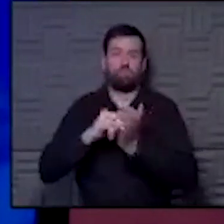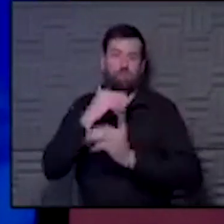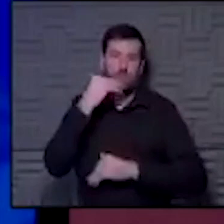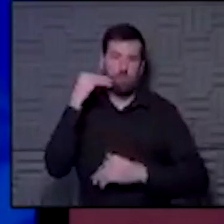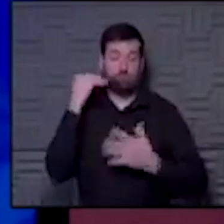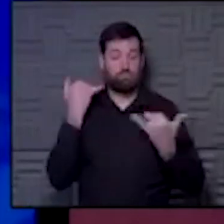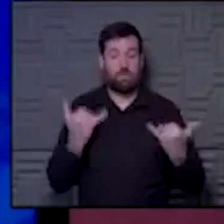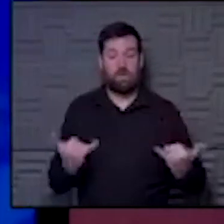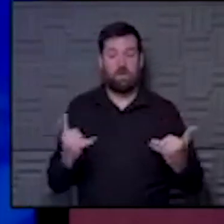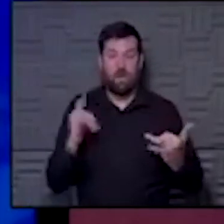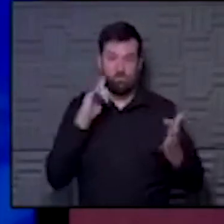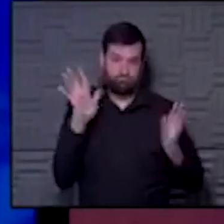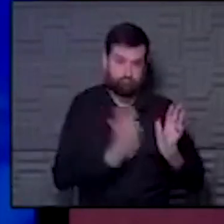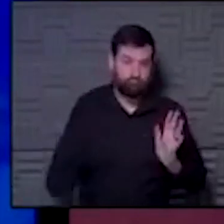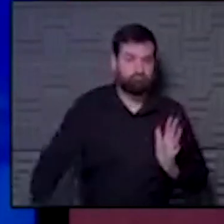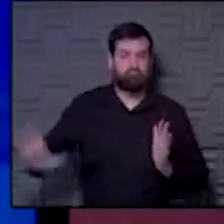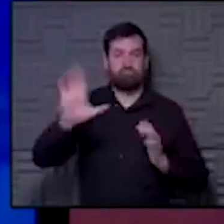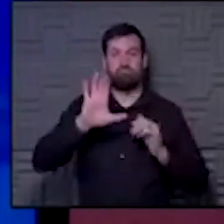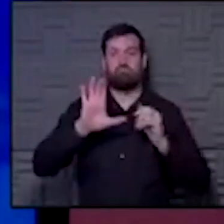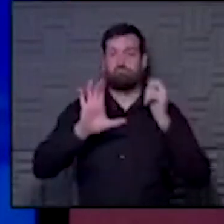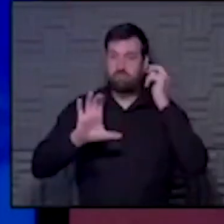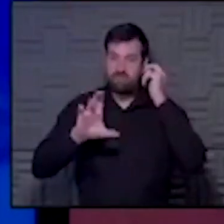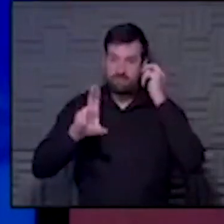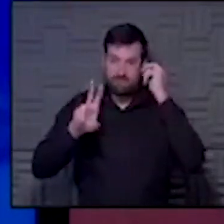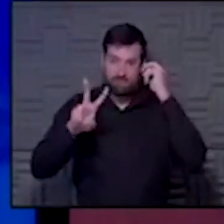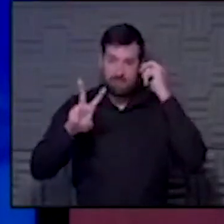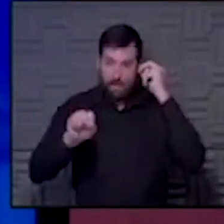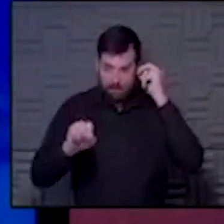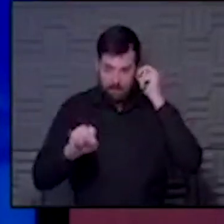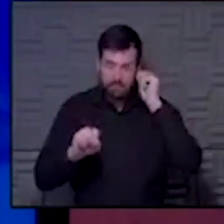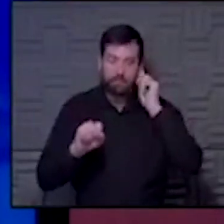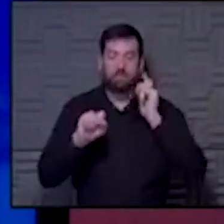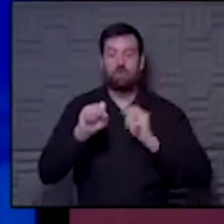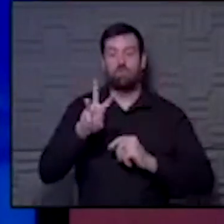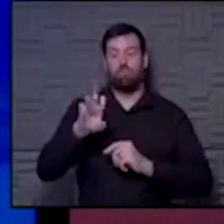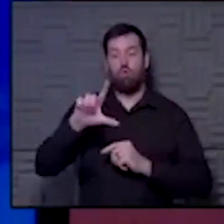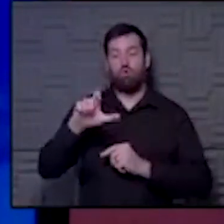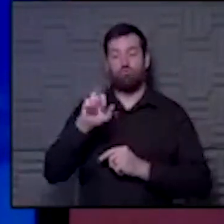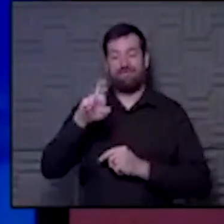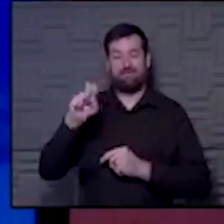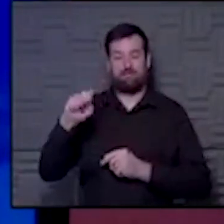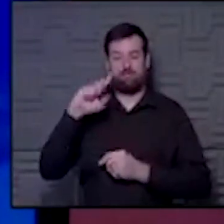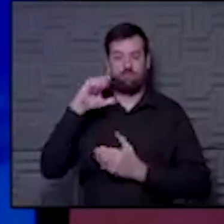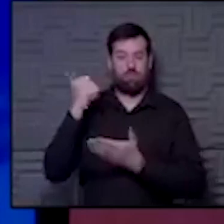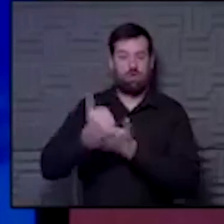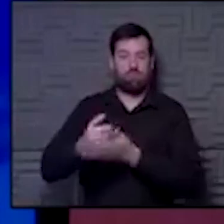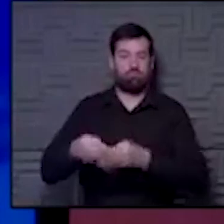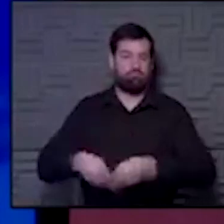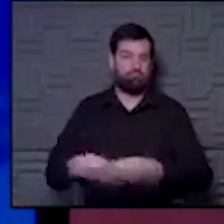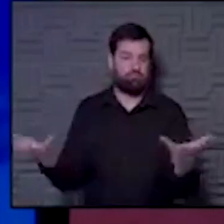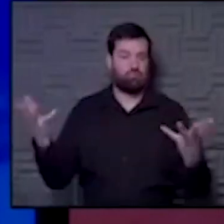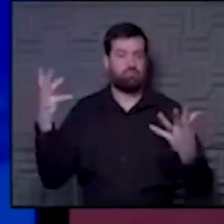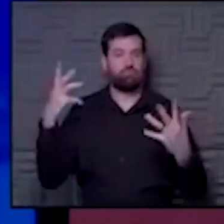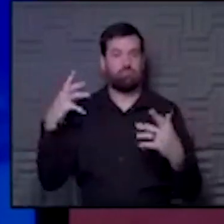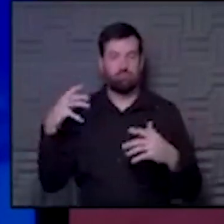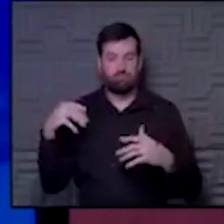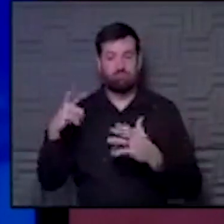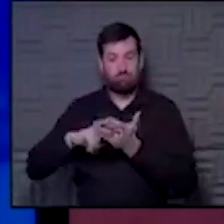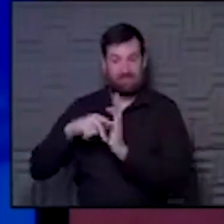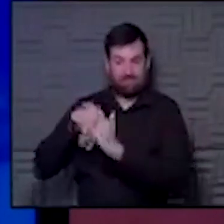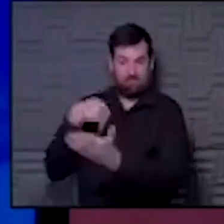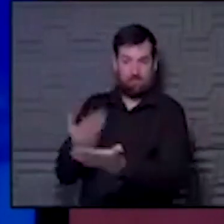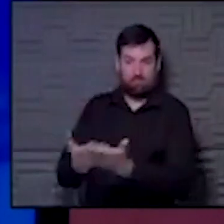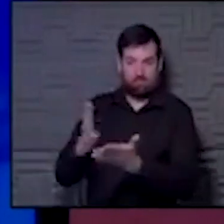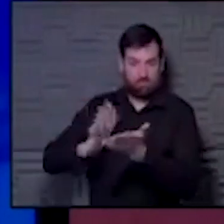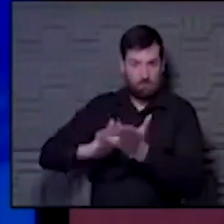right now throughout the country is to use CVS and Walgreens to help do distribution. to nursing homes, which means it's got to go to the pharmacy,